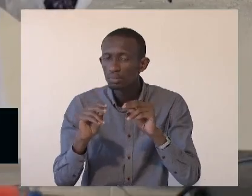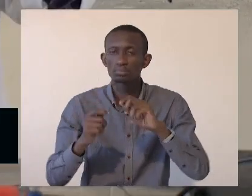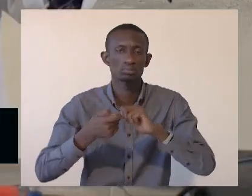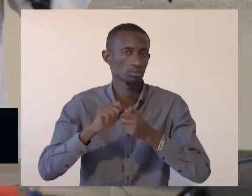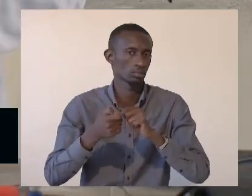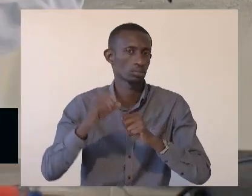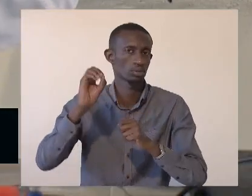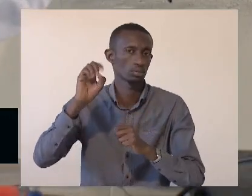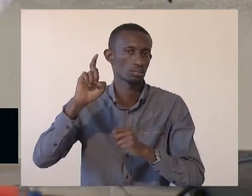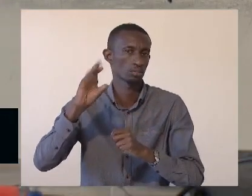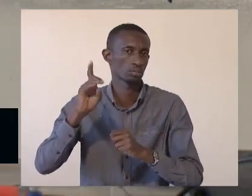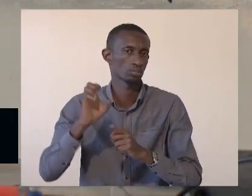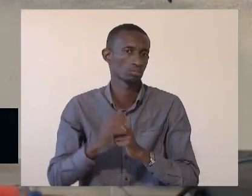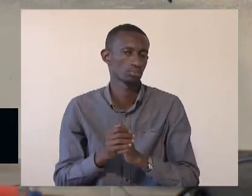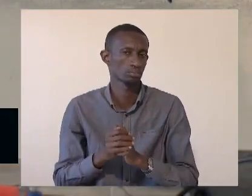whether